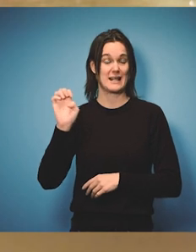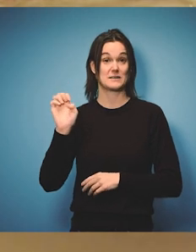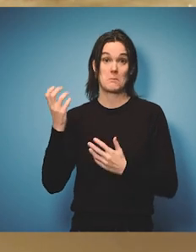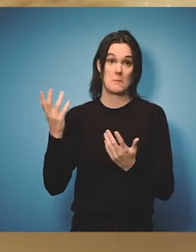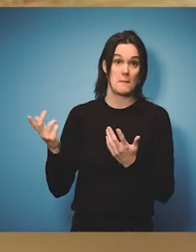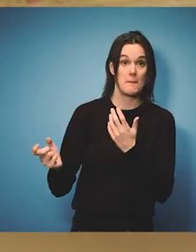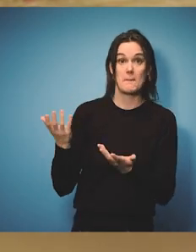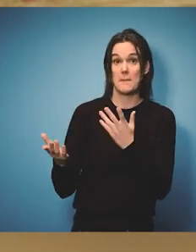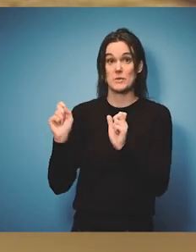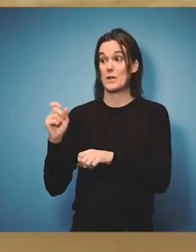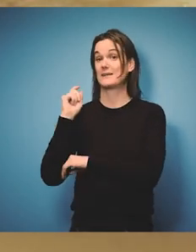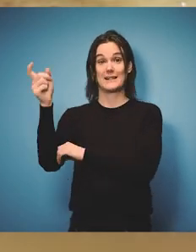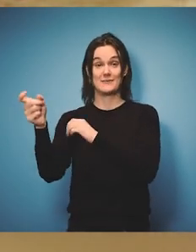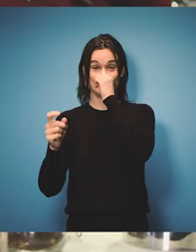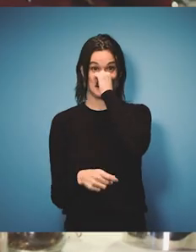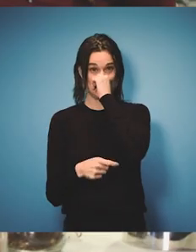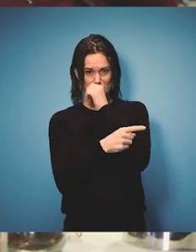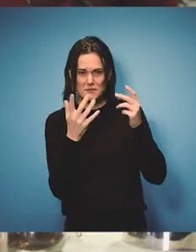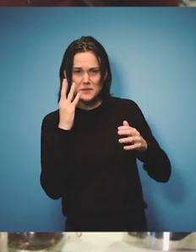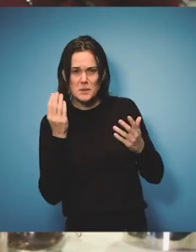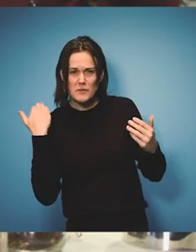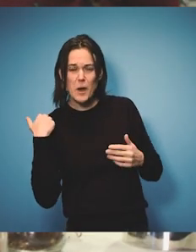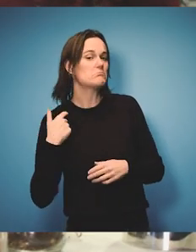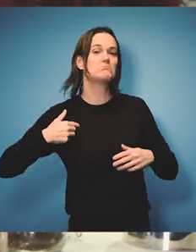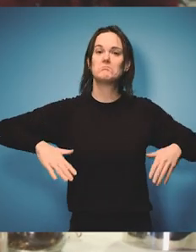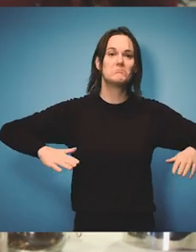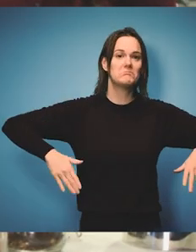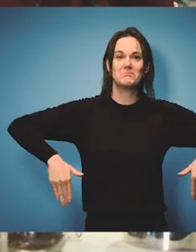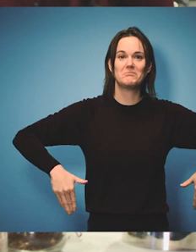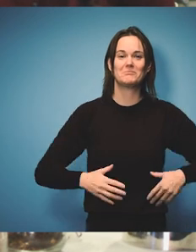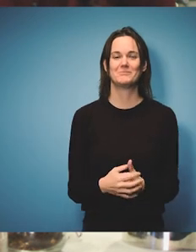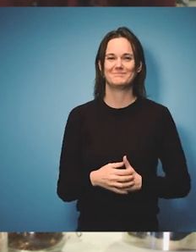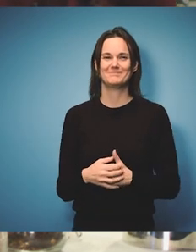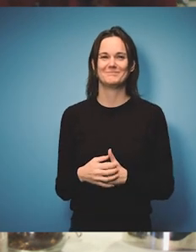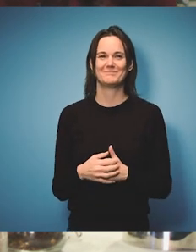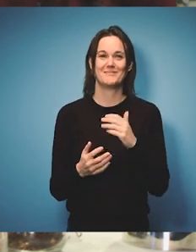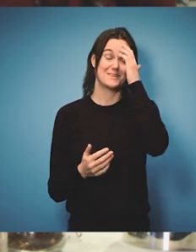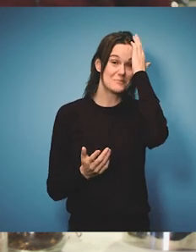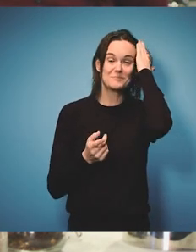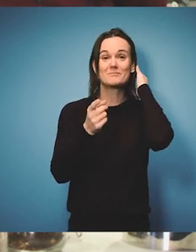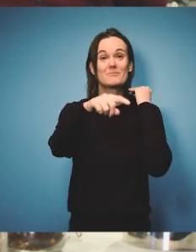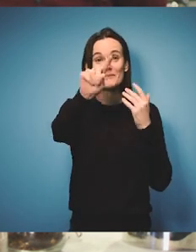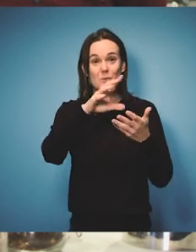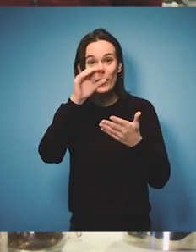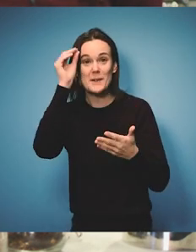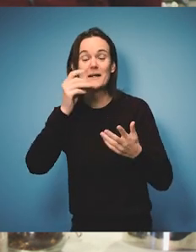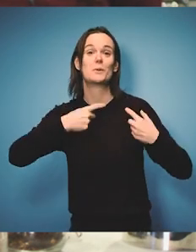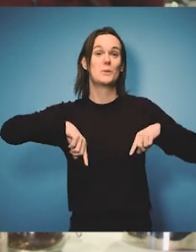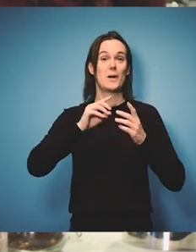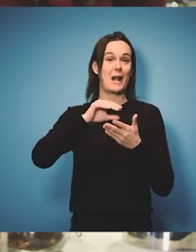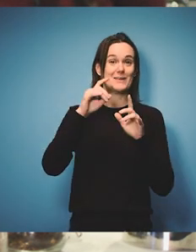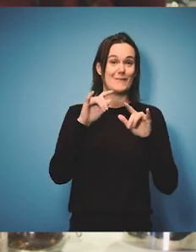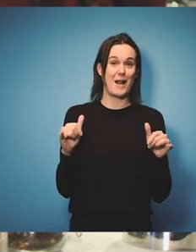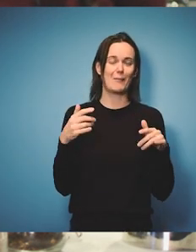So have you made eggnog before? I have not. This is my first time as well. Crazy, right? So here's the great thing about this. As much as everybody that's watching is gonna be learning,